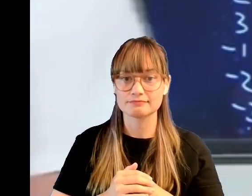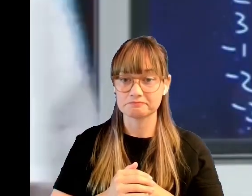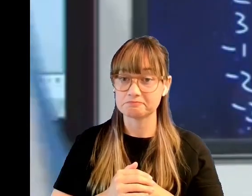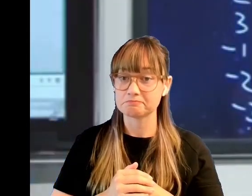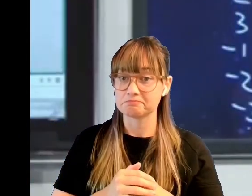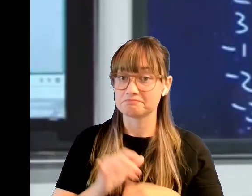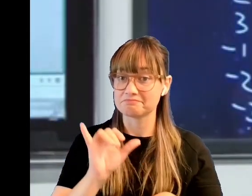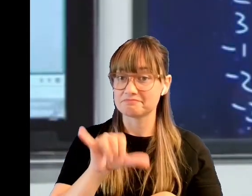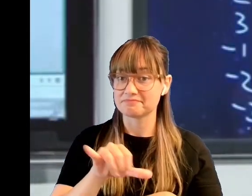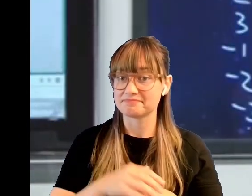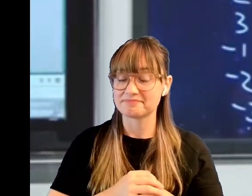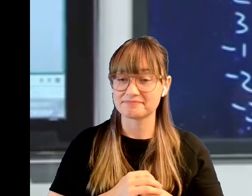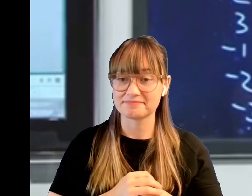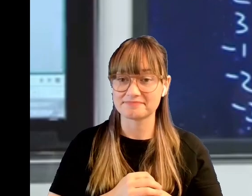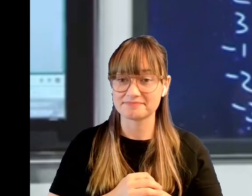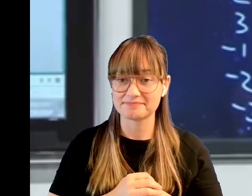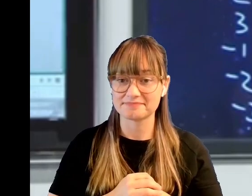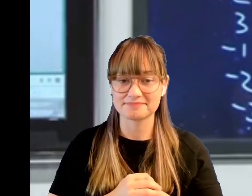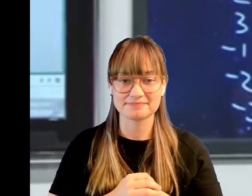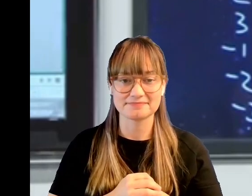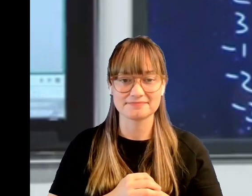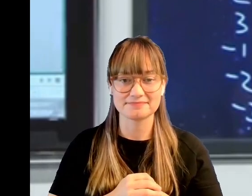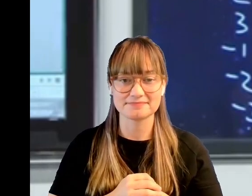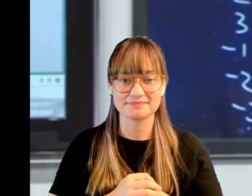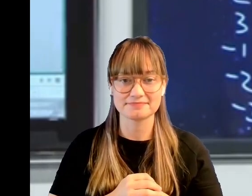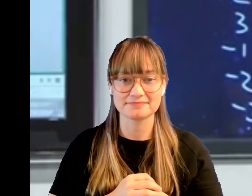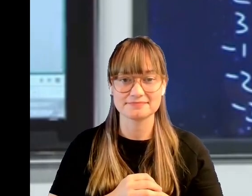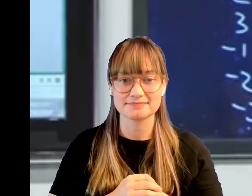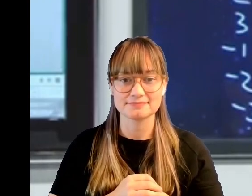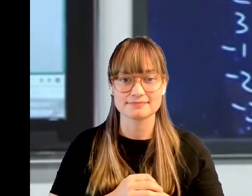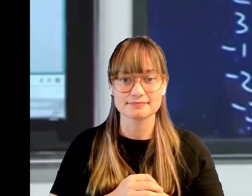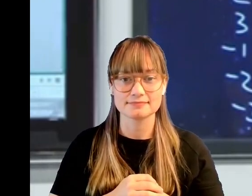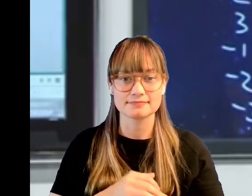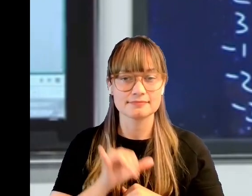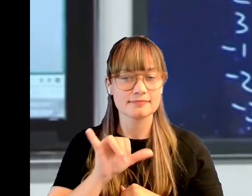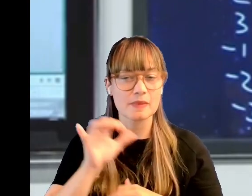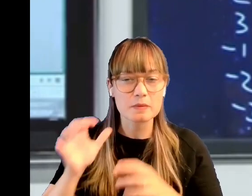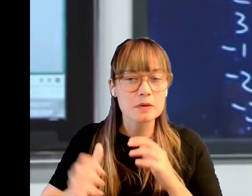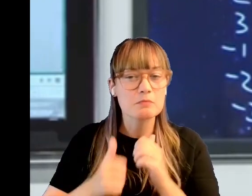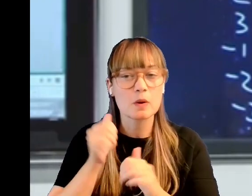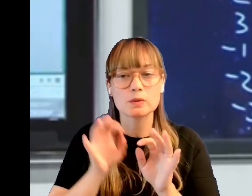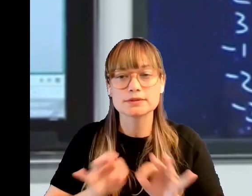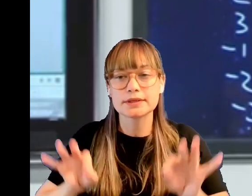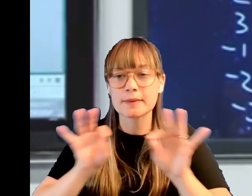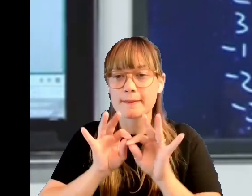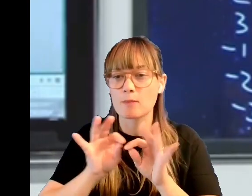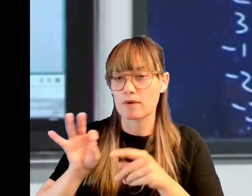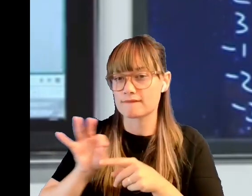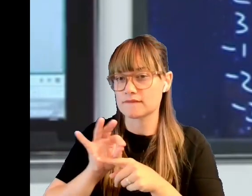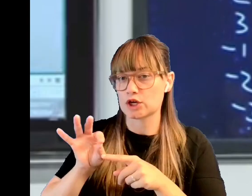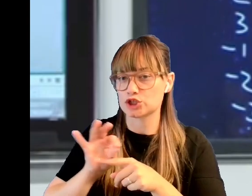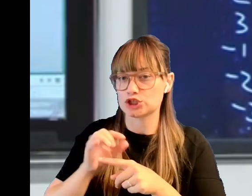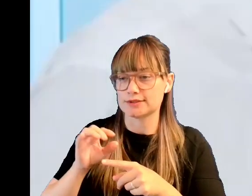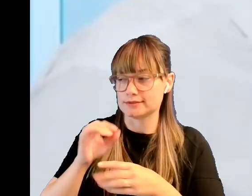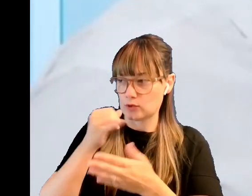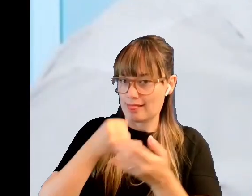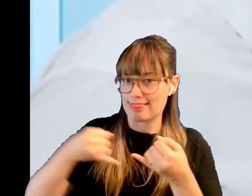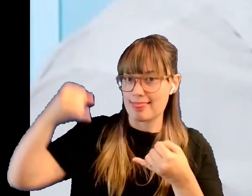And the graph looks something like that. Okay? And it is one of the most important functions that we